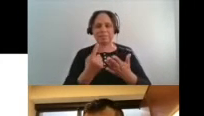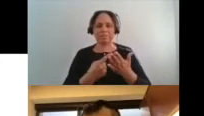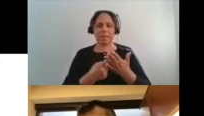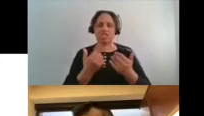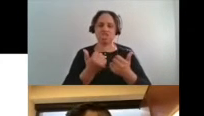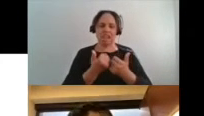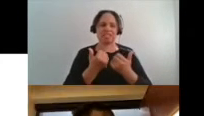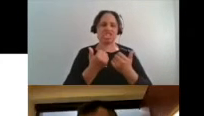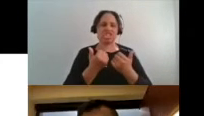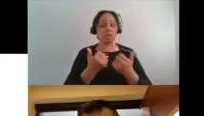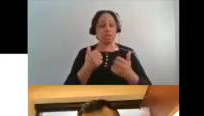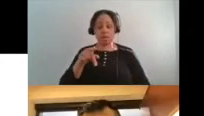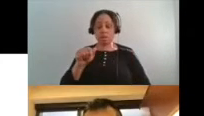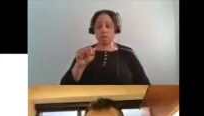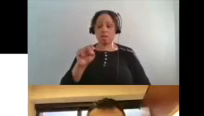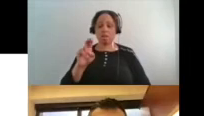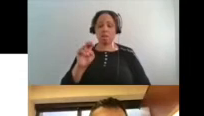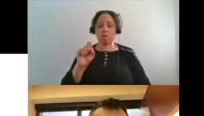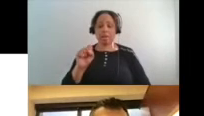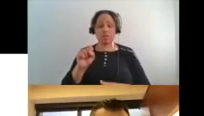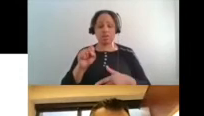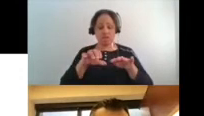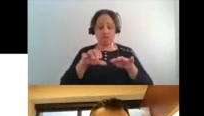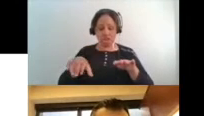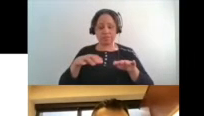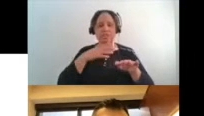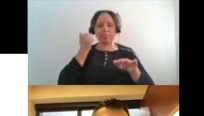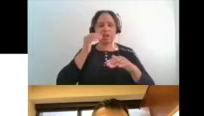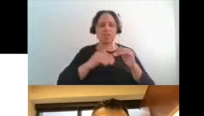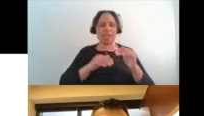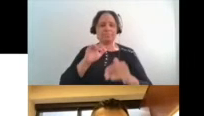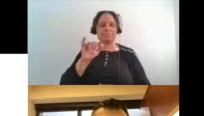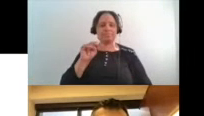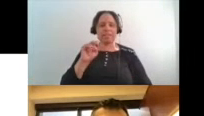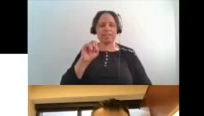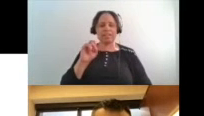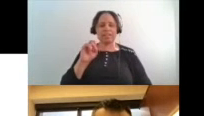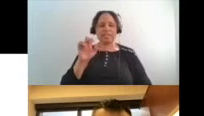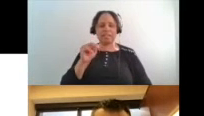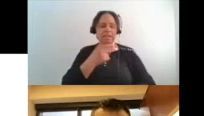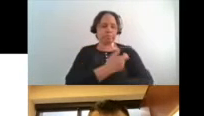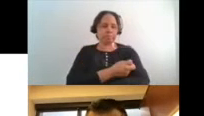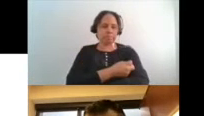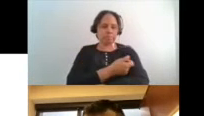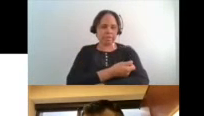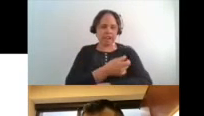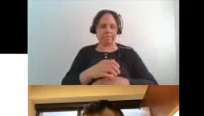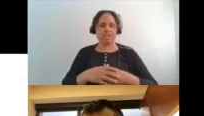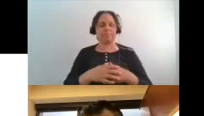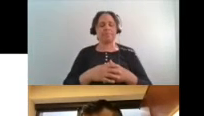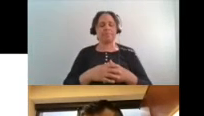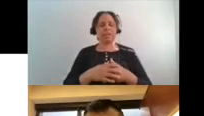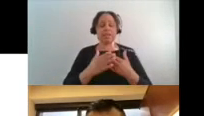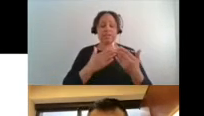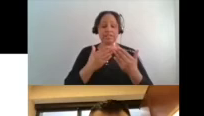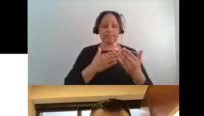So a pancreas transplant is better than being on insulin therapy, okay? And despite being on insulin,